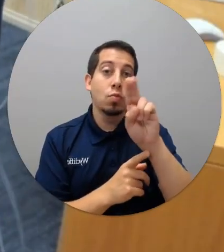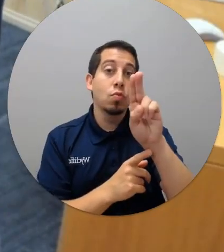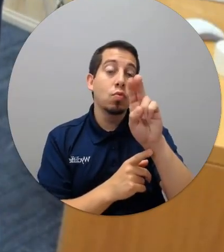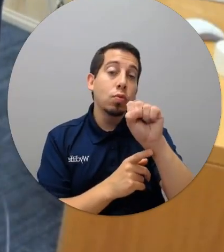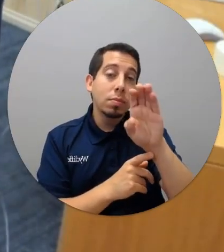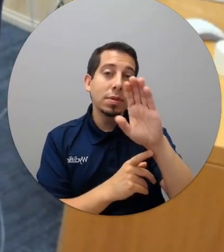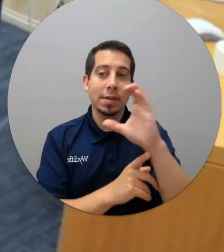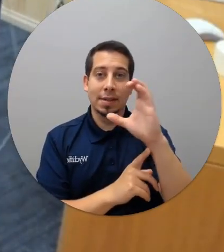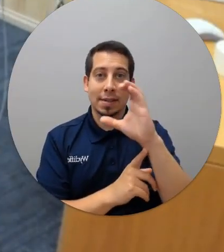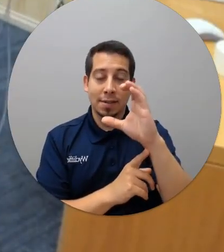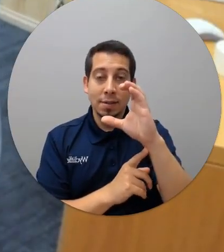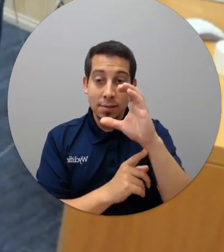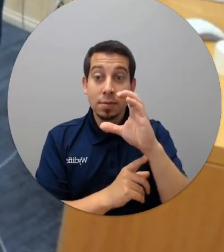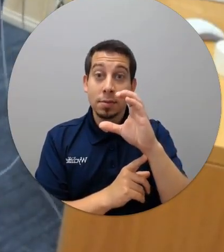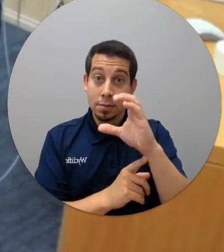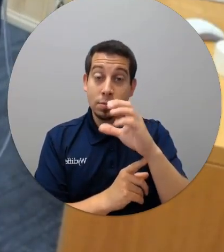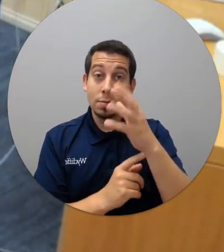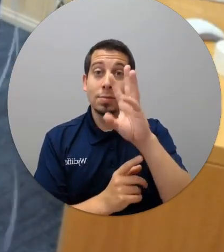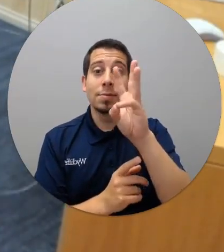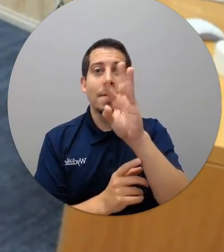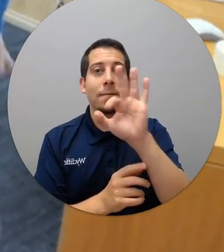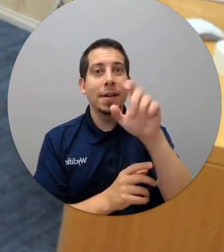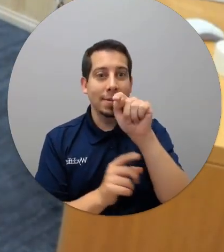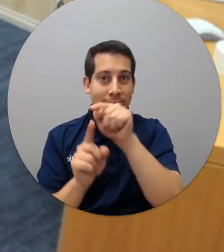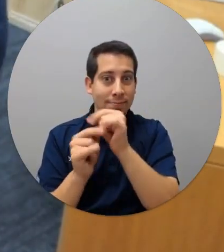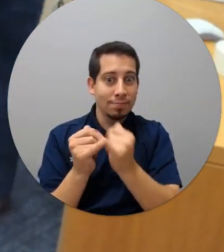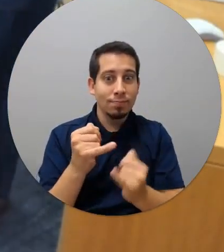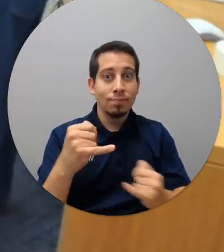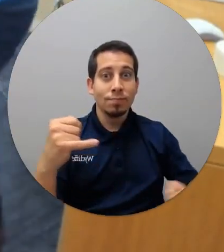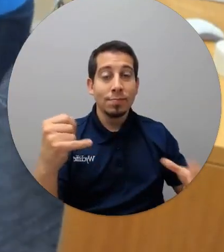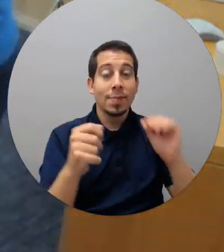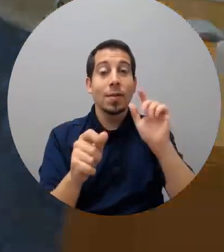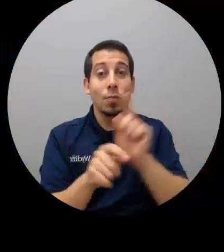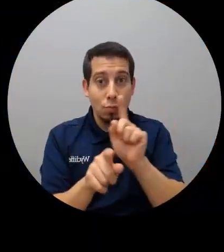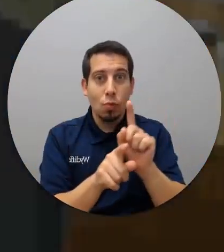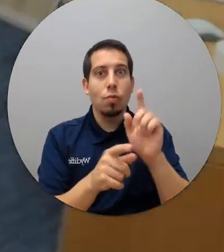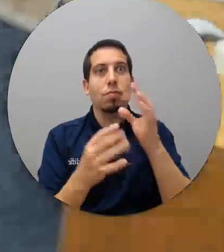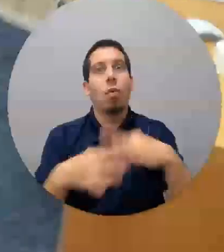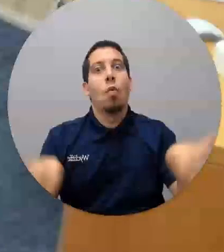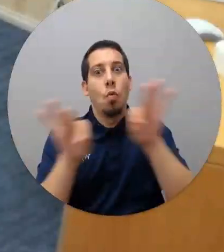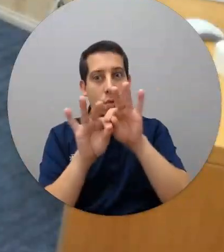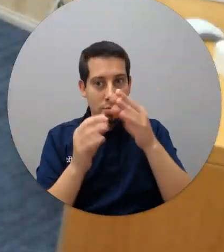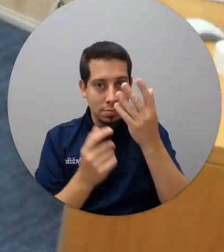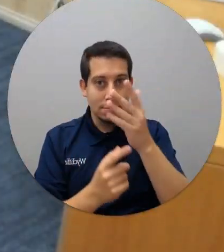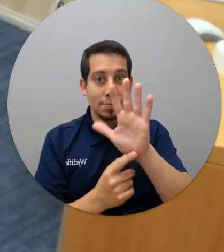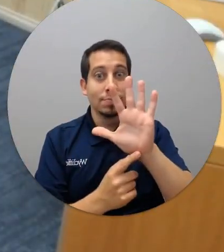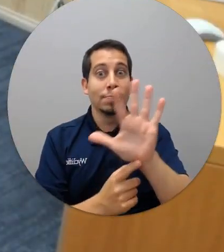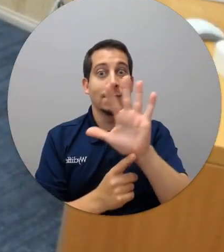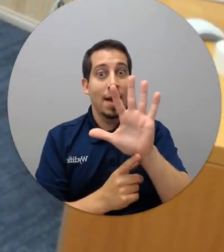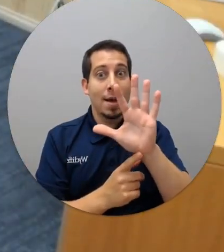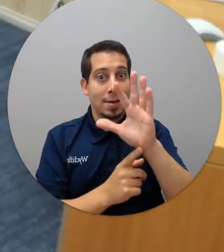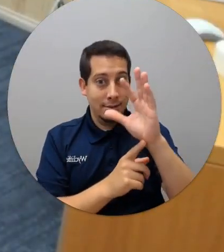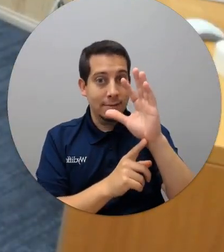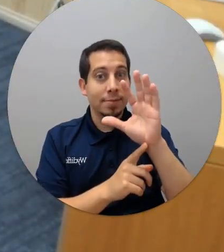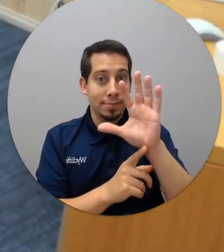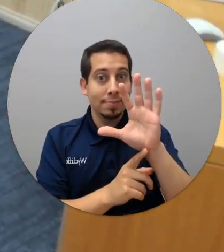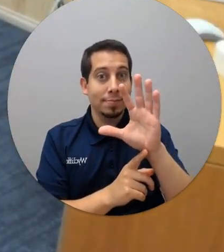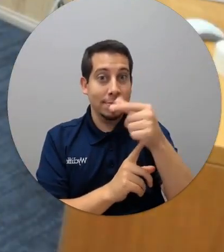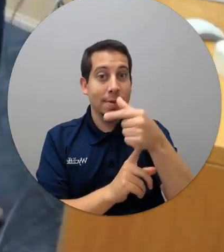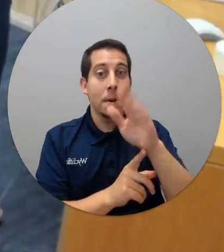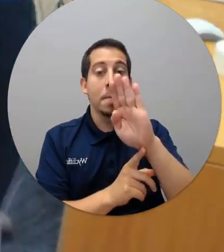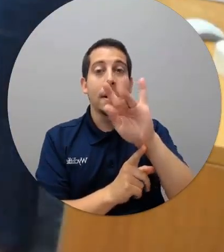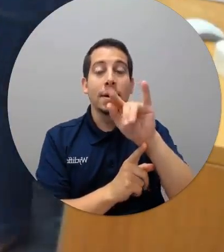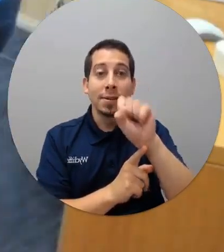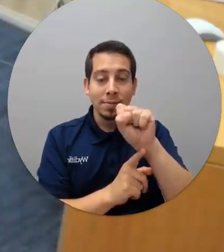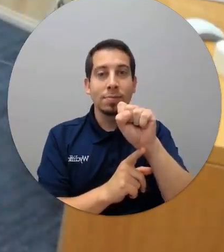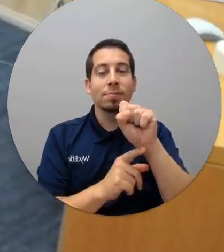We need USB-A to USB-C cables that are 2 meters long at the very most and